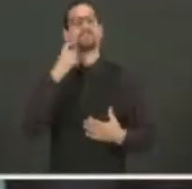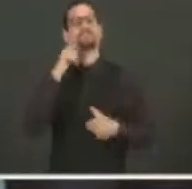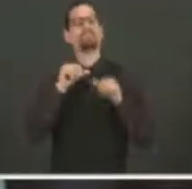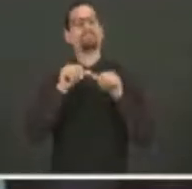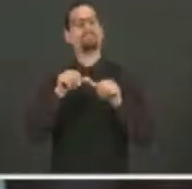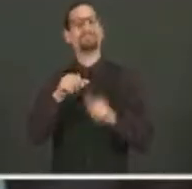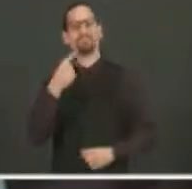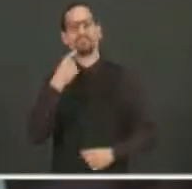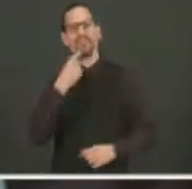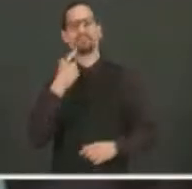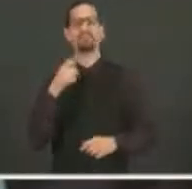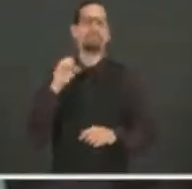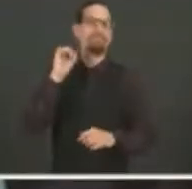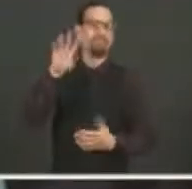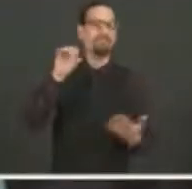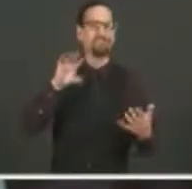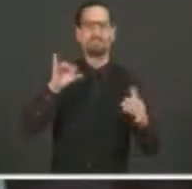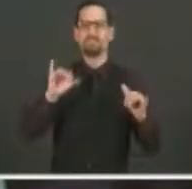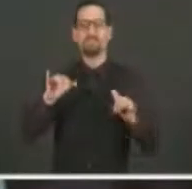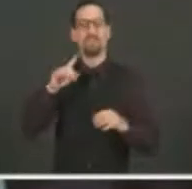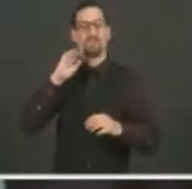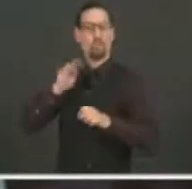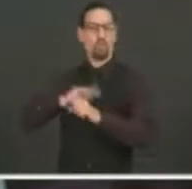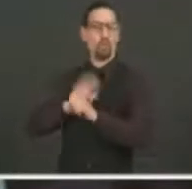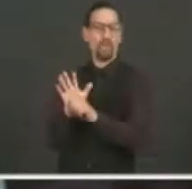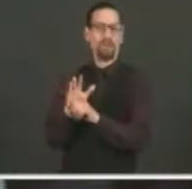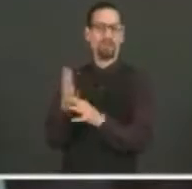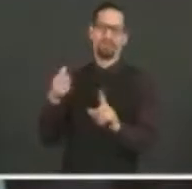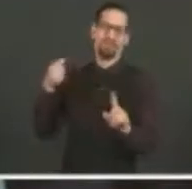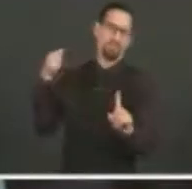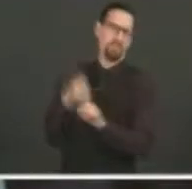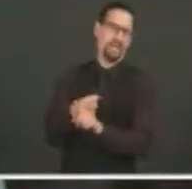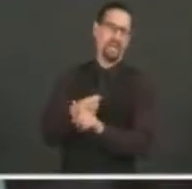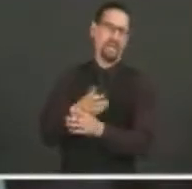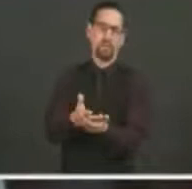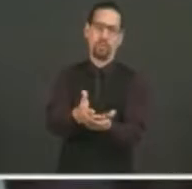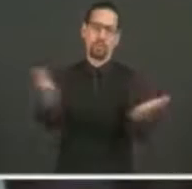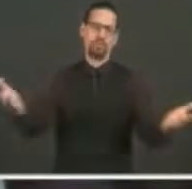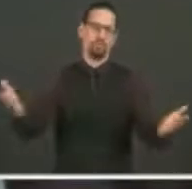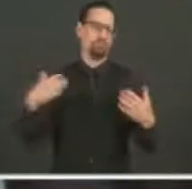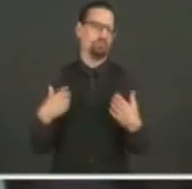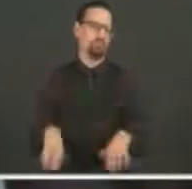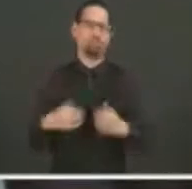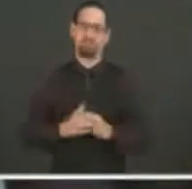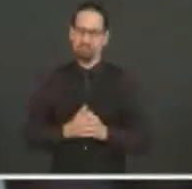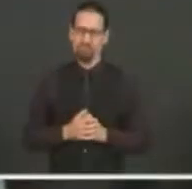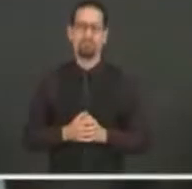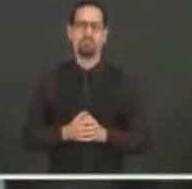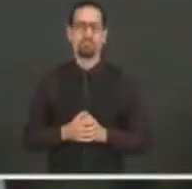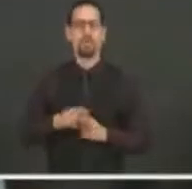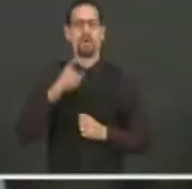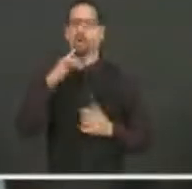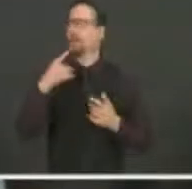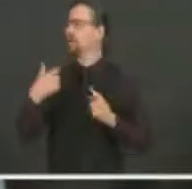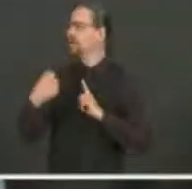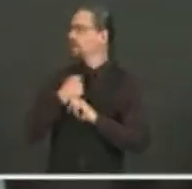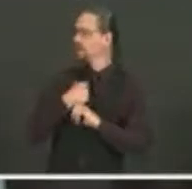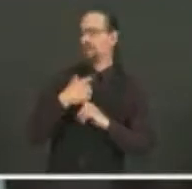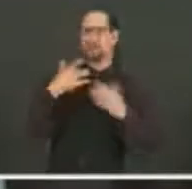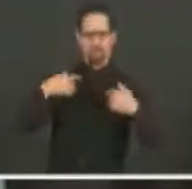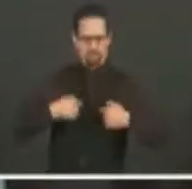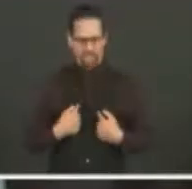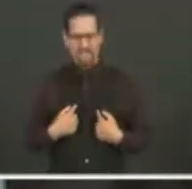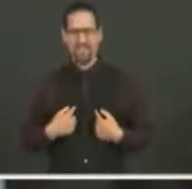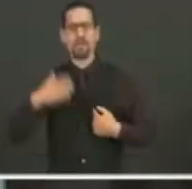COVID's been tough on everyone. And if you're out there and you're saying, why is this so tough for me? Why am I so down? Why is this